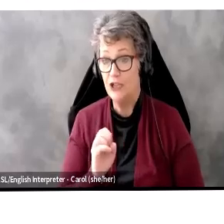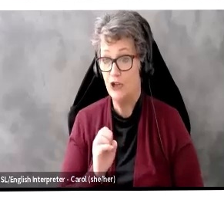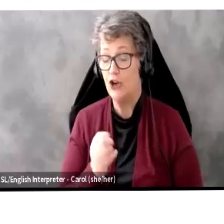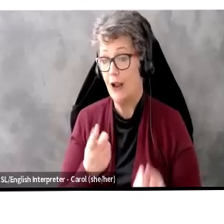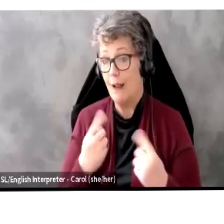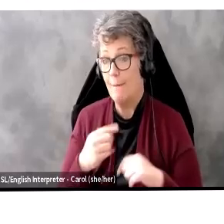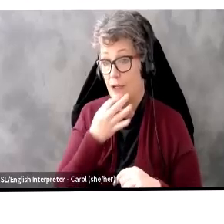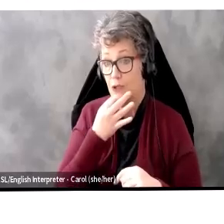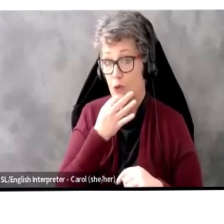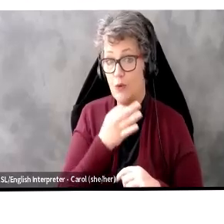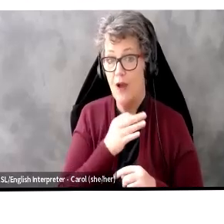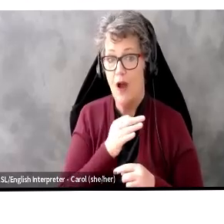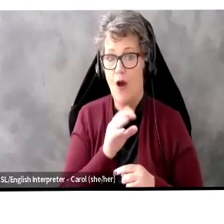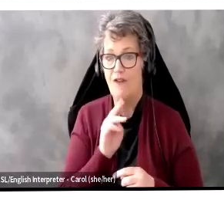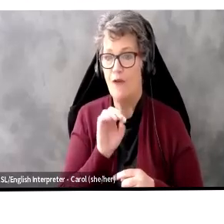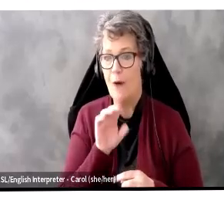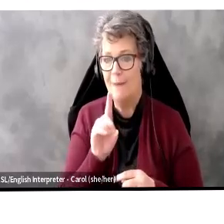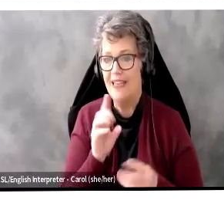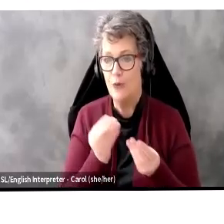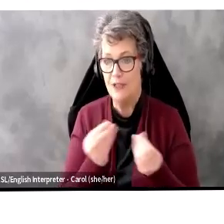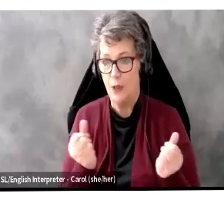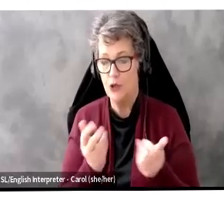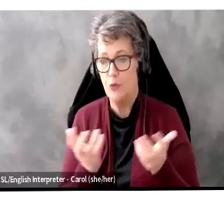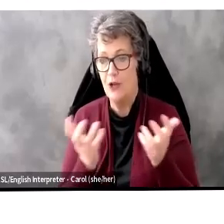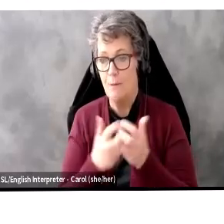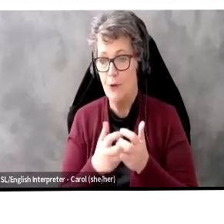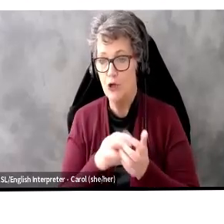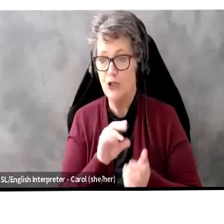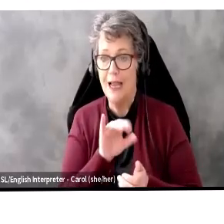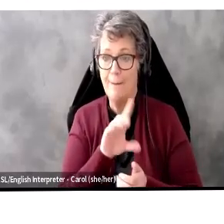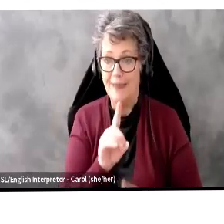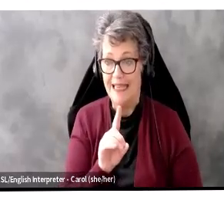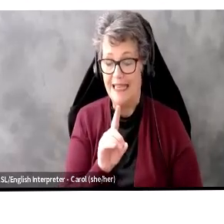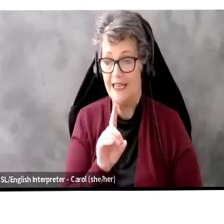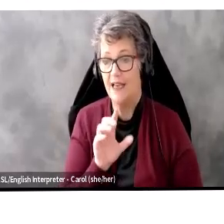to mid-resolution when you are merging a mid-anomaly.